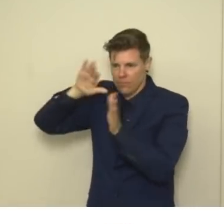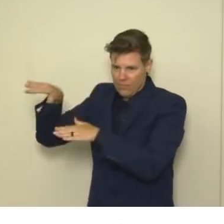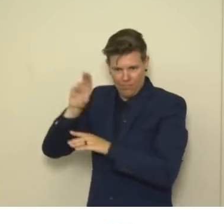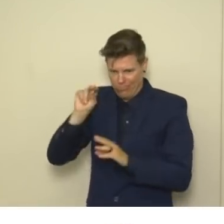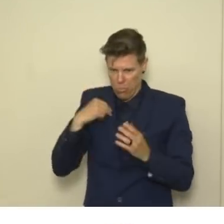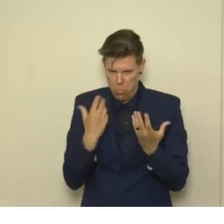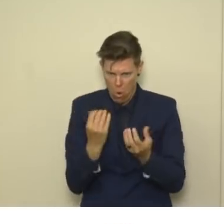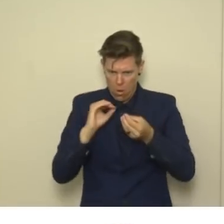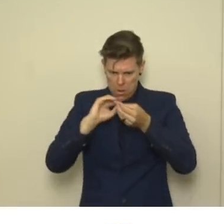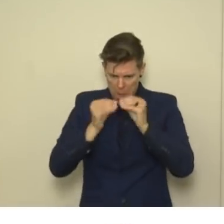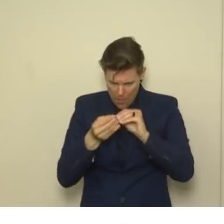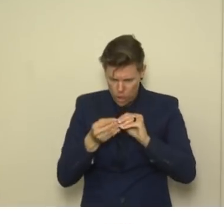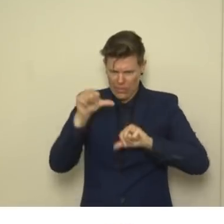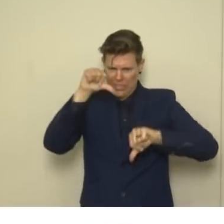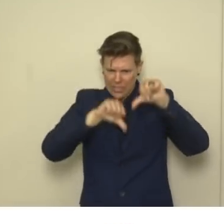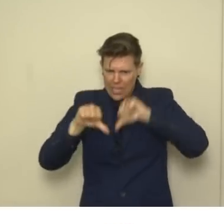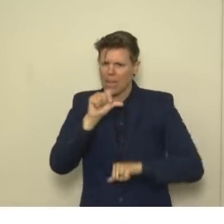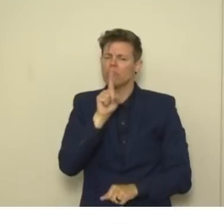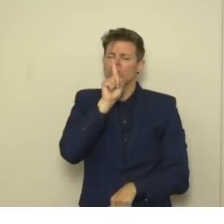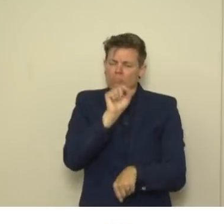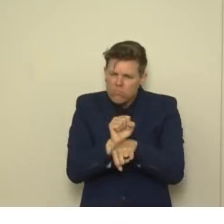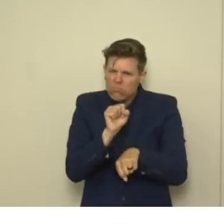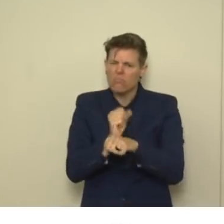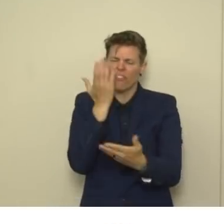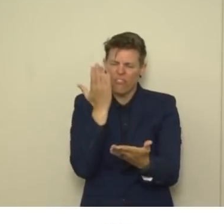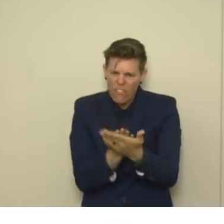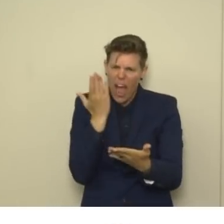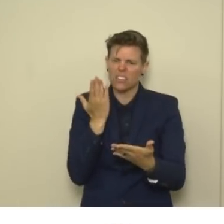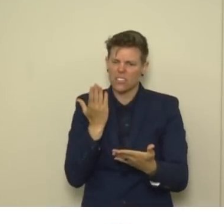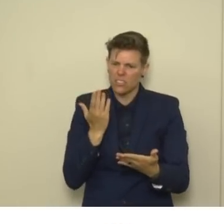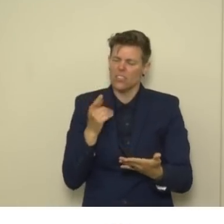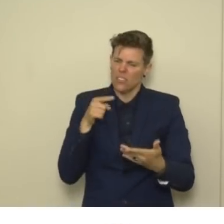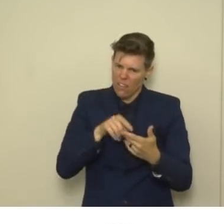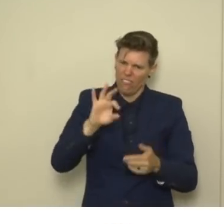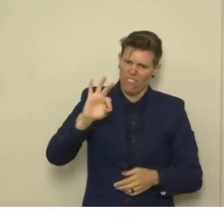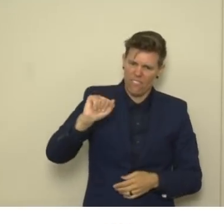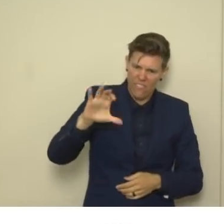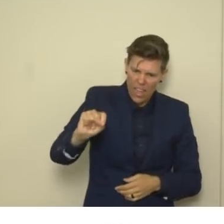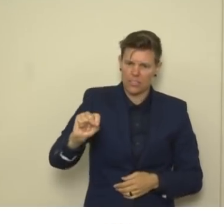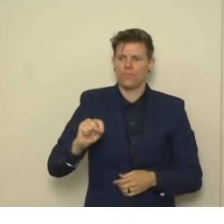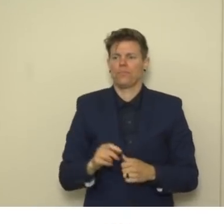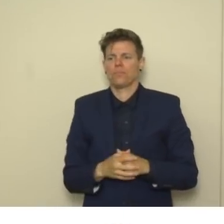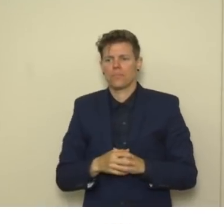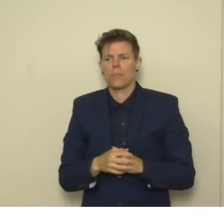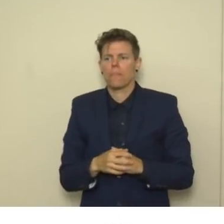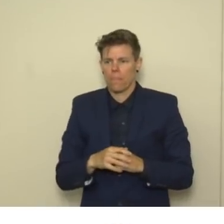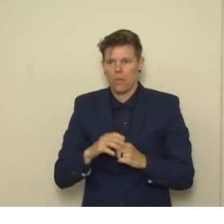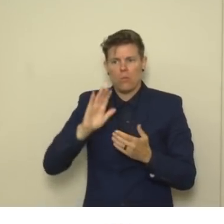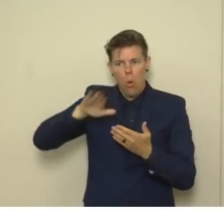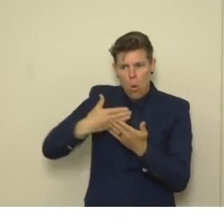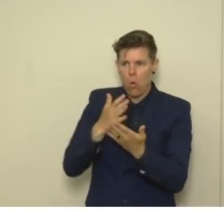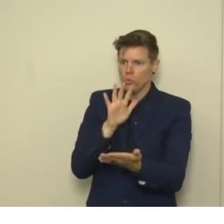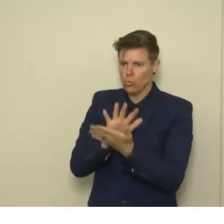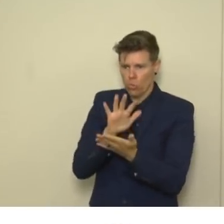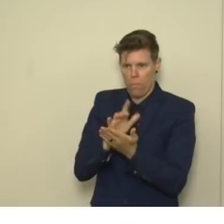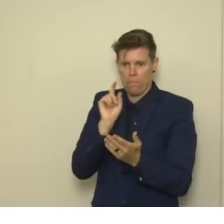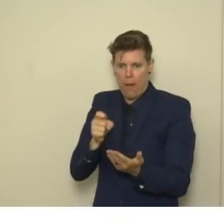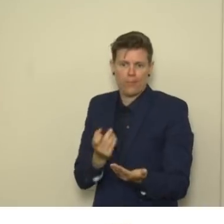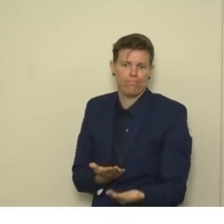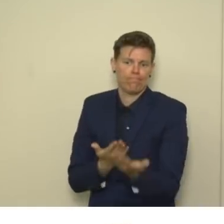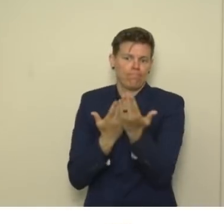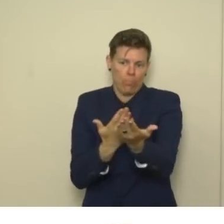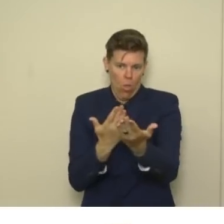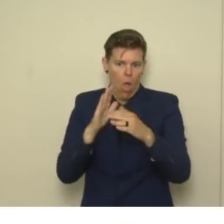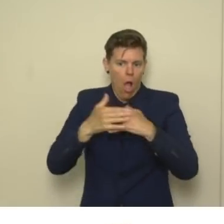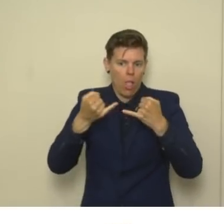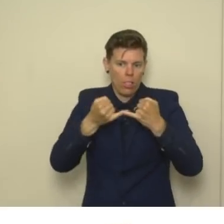charter schools need to offer an online-only option, so we're going to make sure that that is occurring. And no